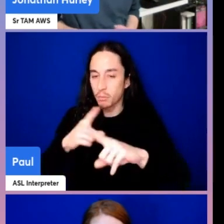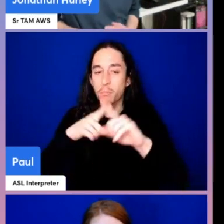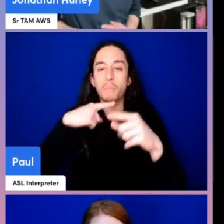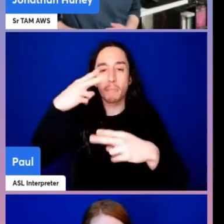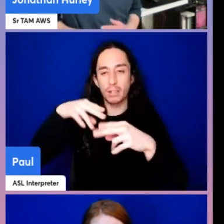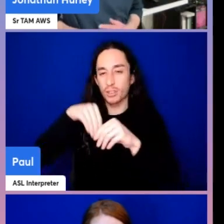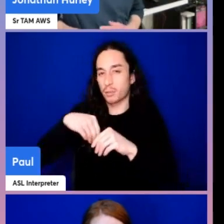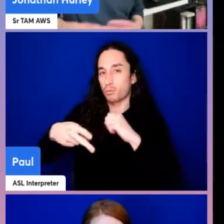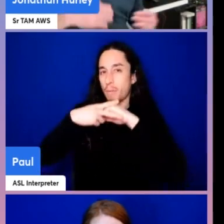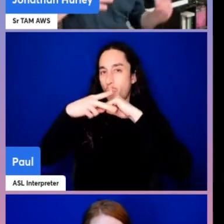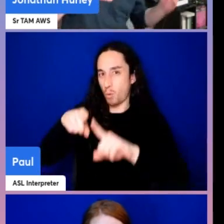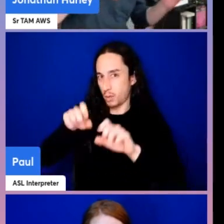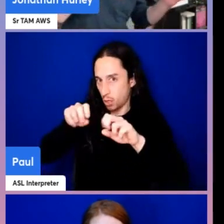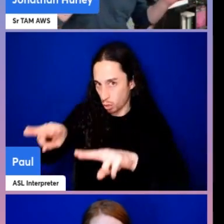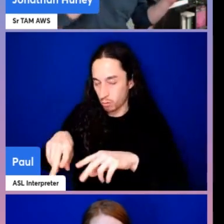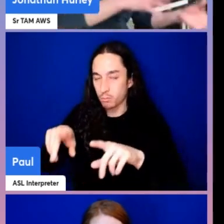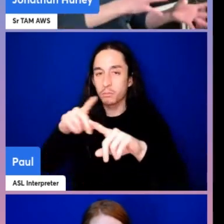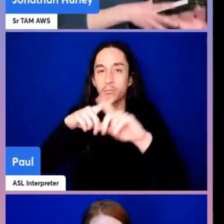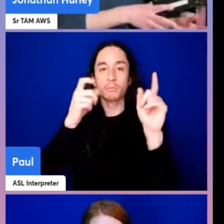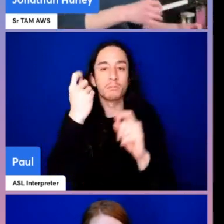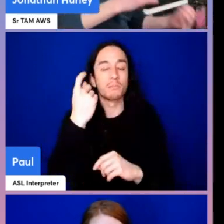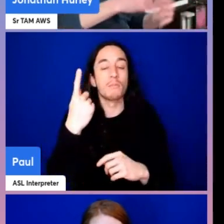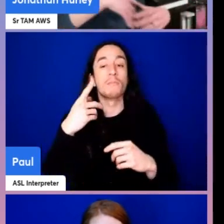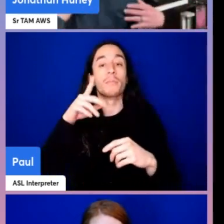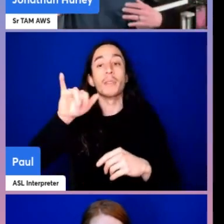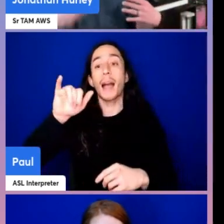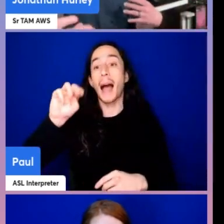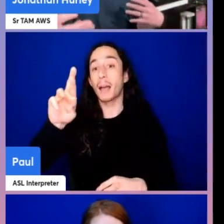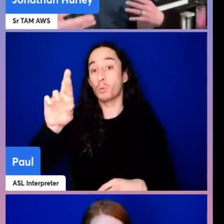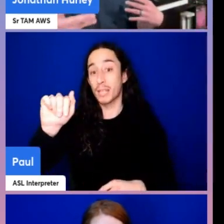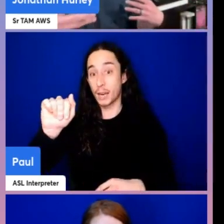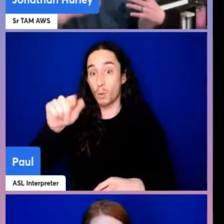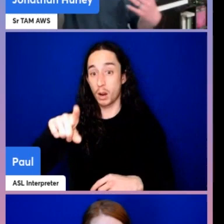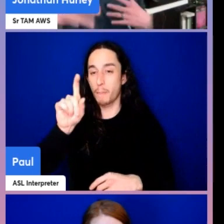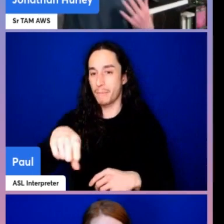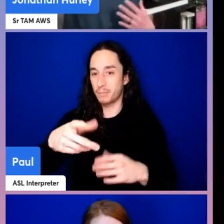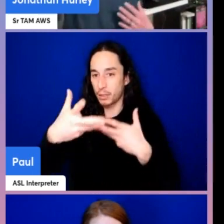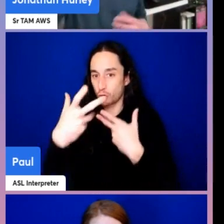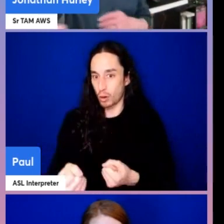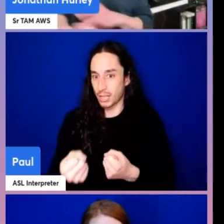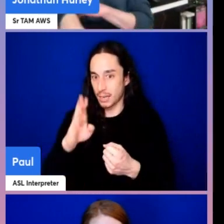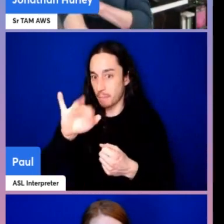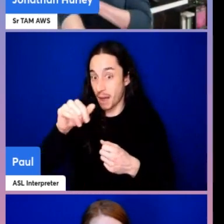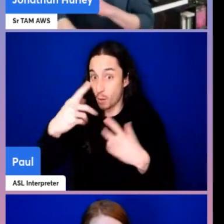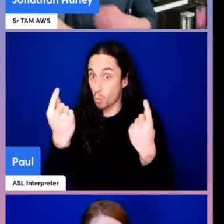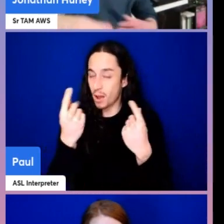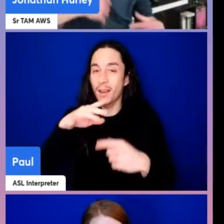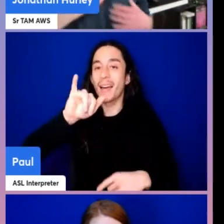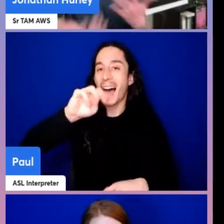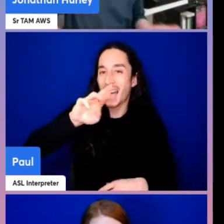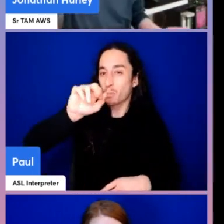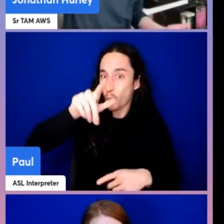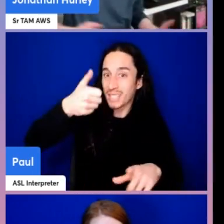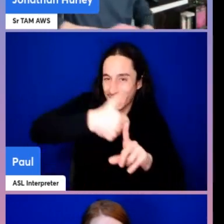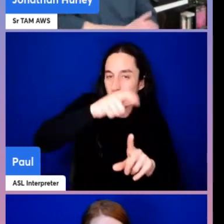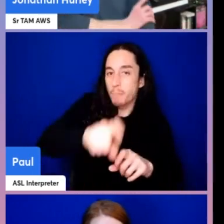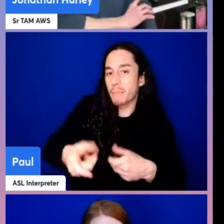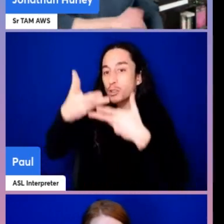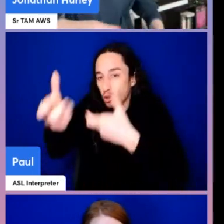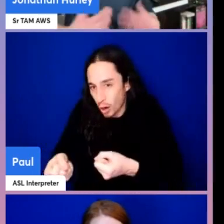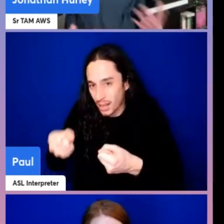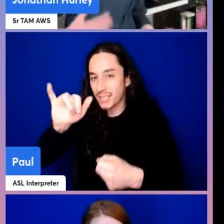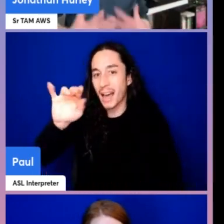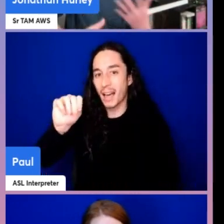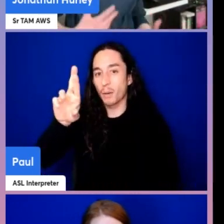repository, which is that IAM Roles Anywhere has to be trusted by the IAM role itself for an STS assume.